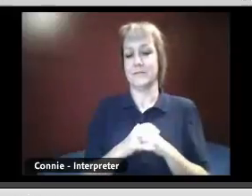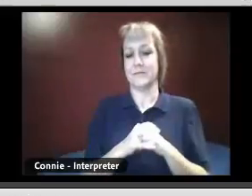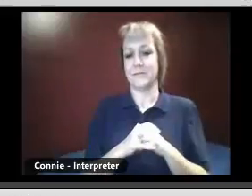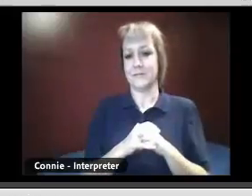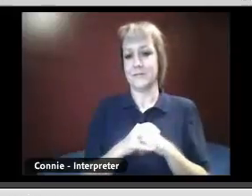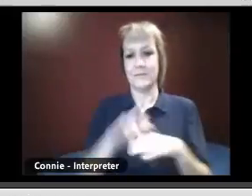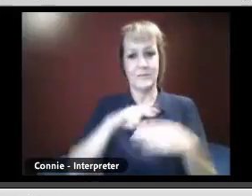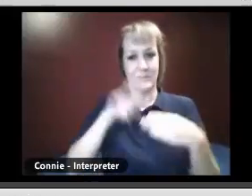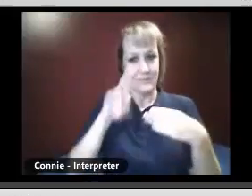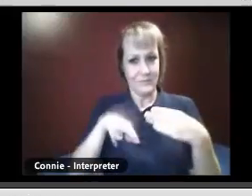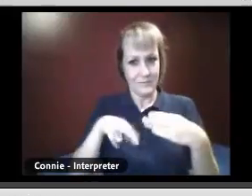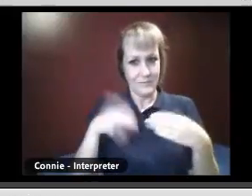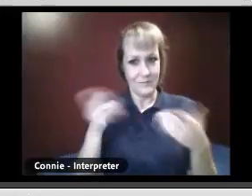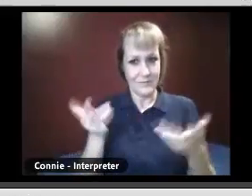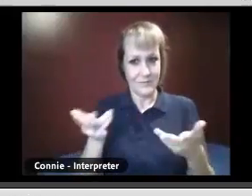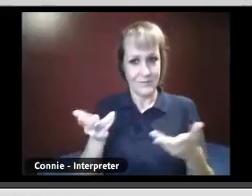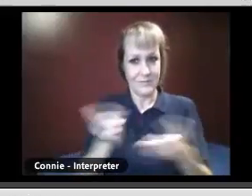what's the result going to be?